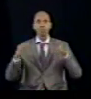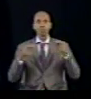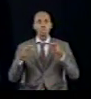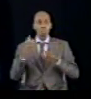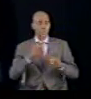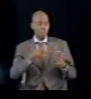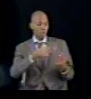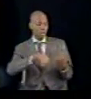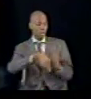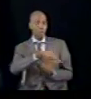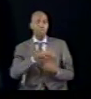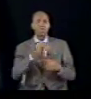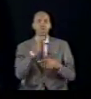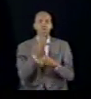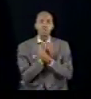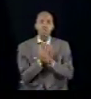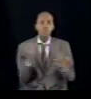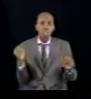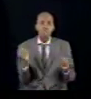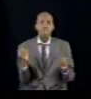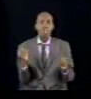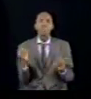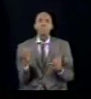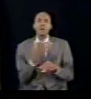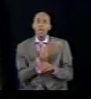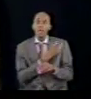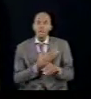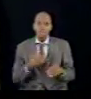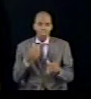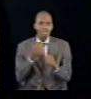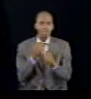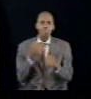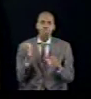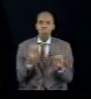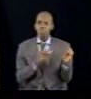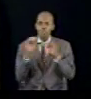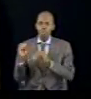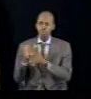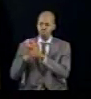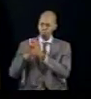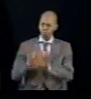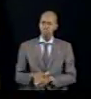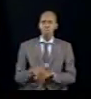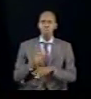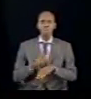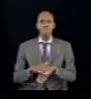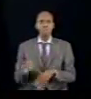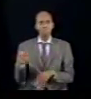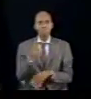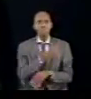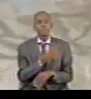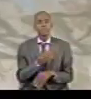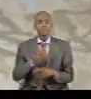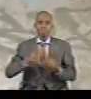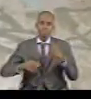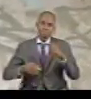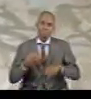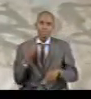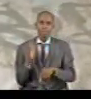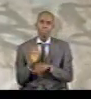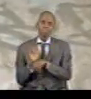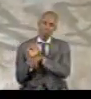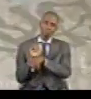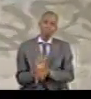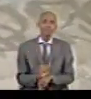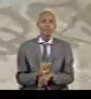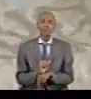saved, not giving themselves to the Lord, putting pressure on them. Peer pressure,